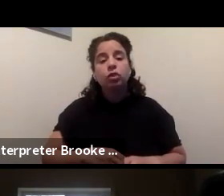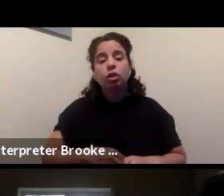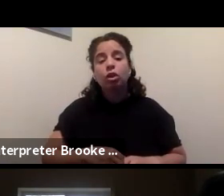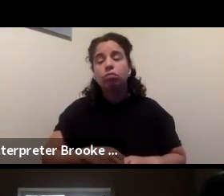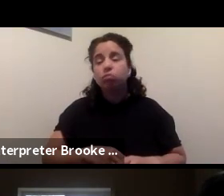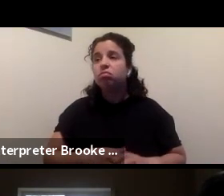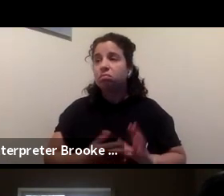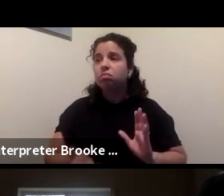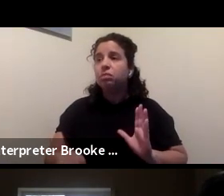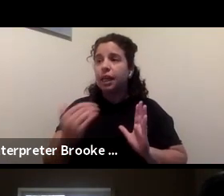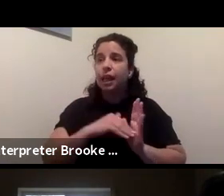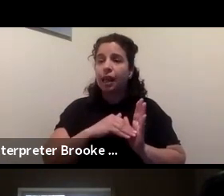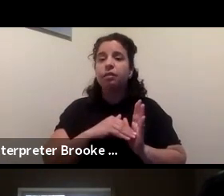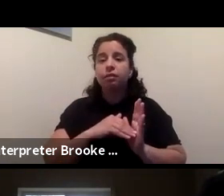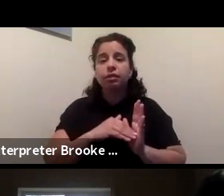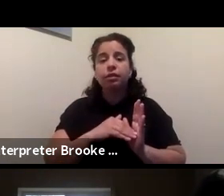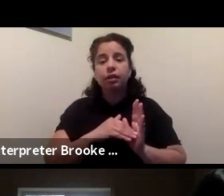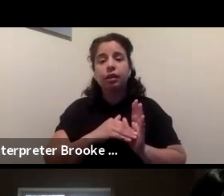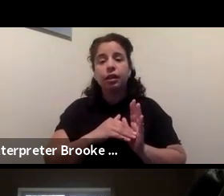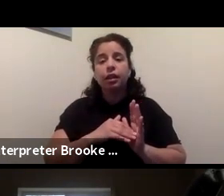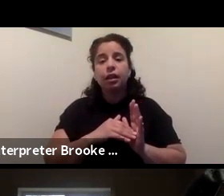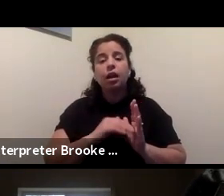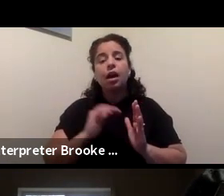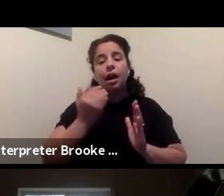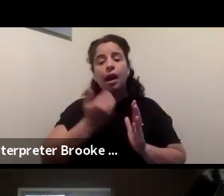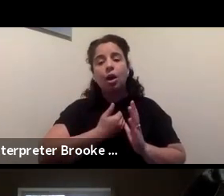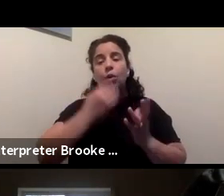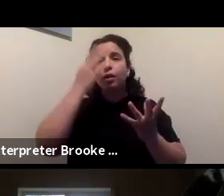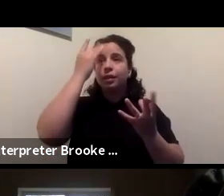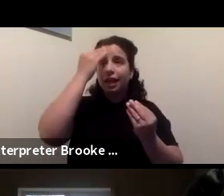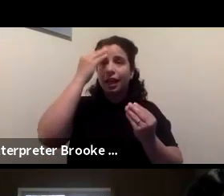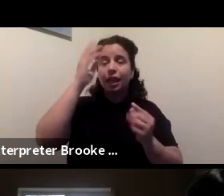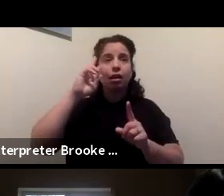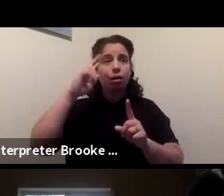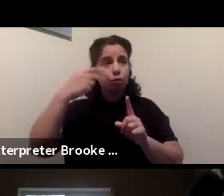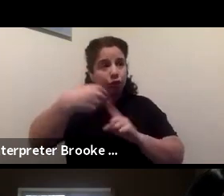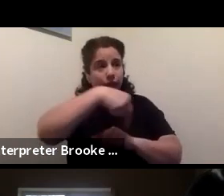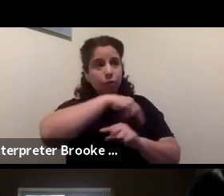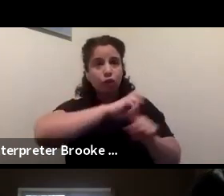do we prioritize multiple ways of thinking and perceiving?